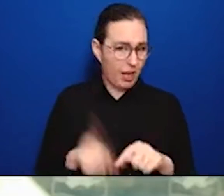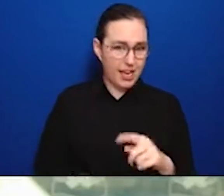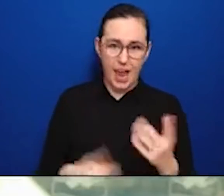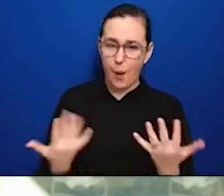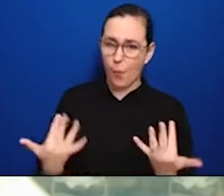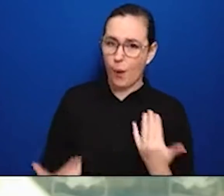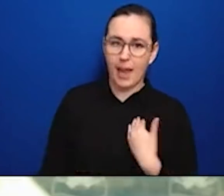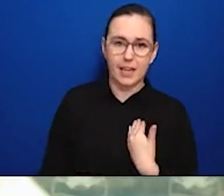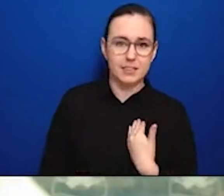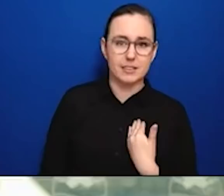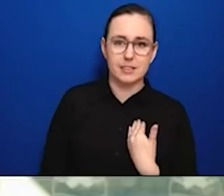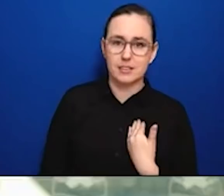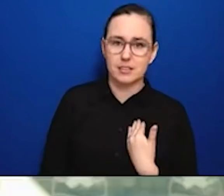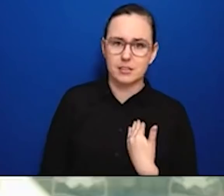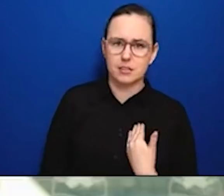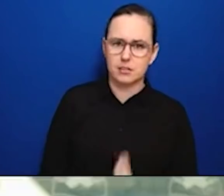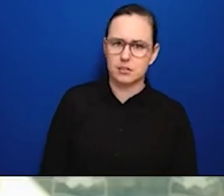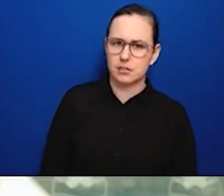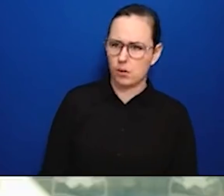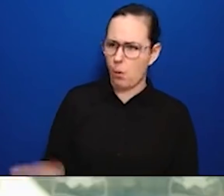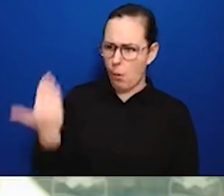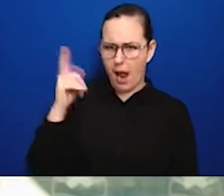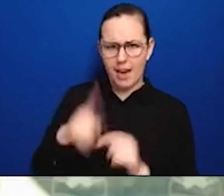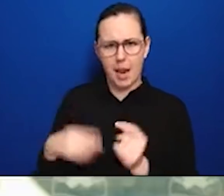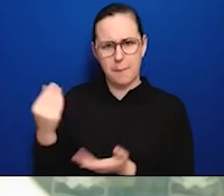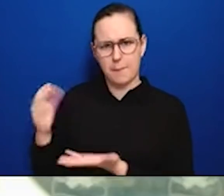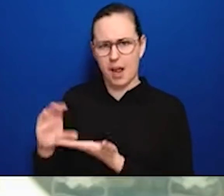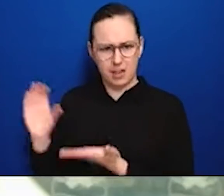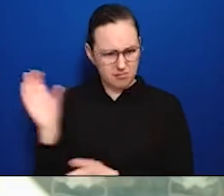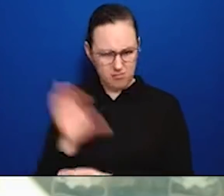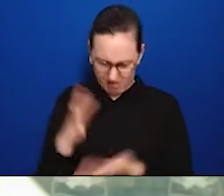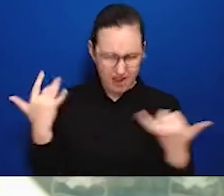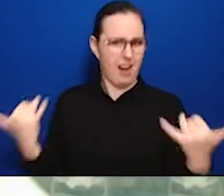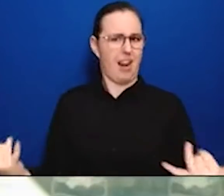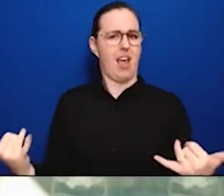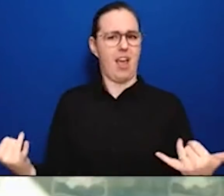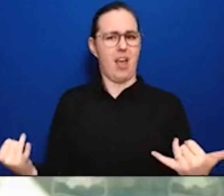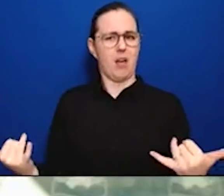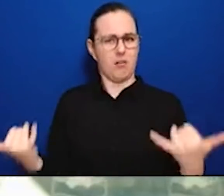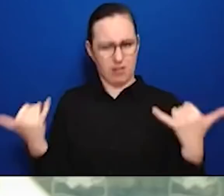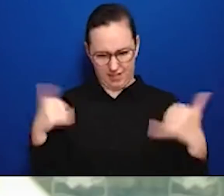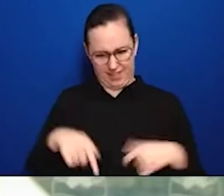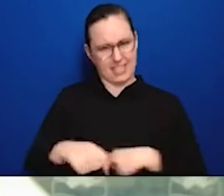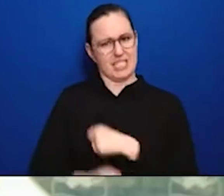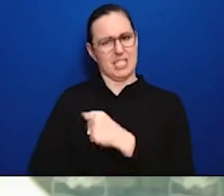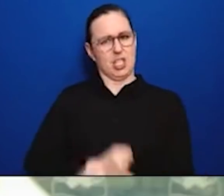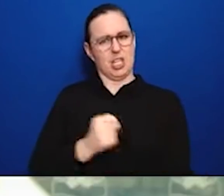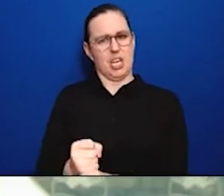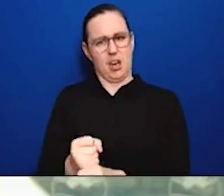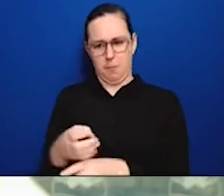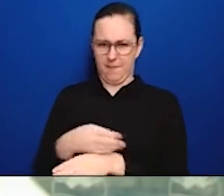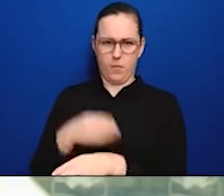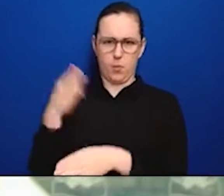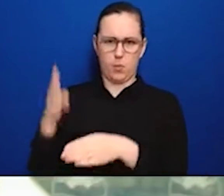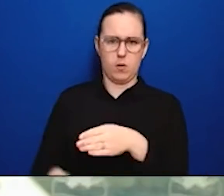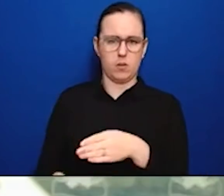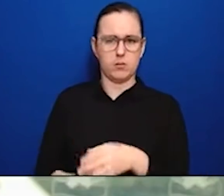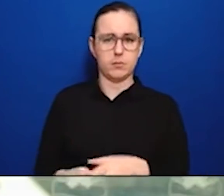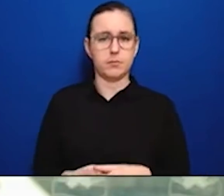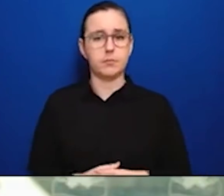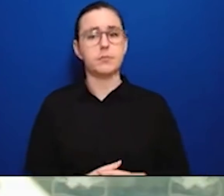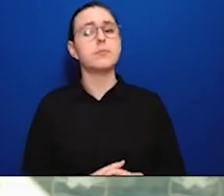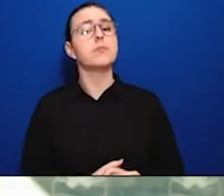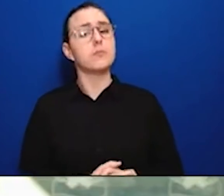in 2021? Well, we're just announced the program today, obviously within